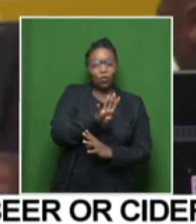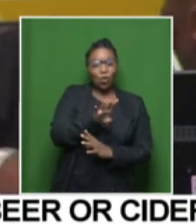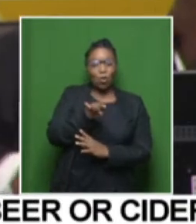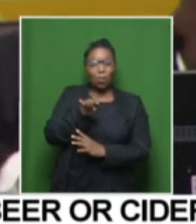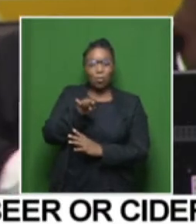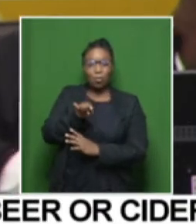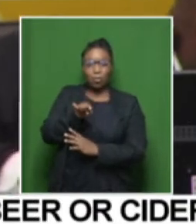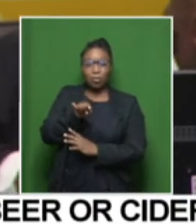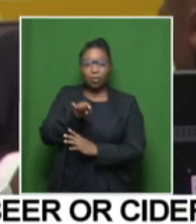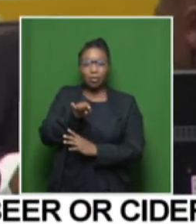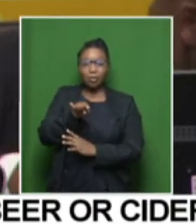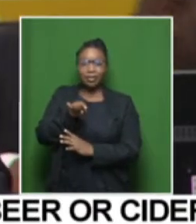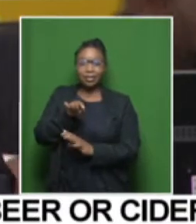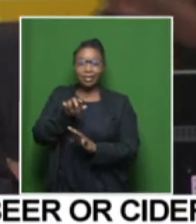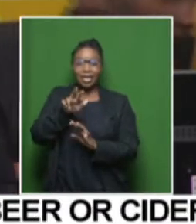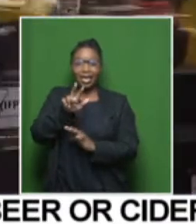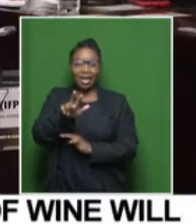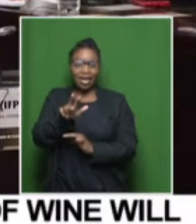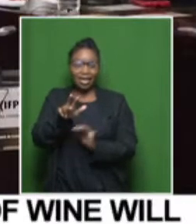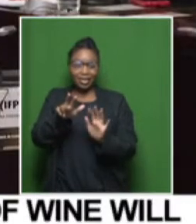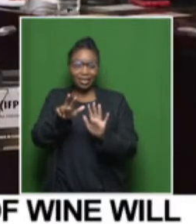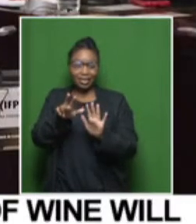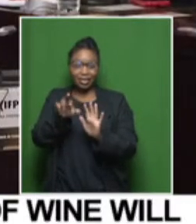4.83, 4.83 cents.